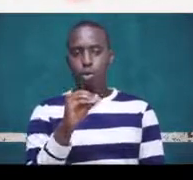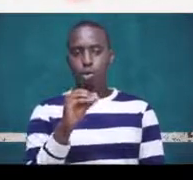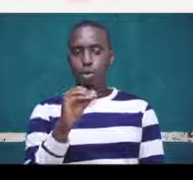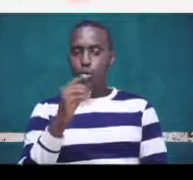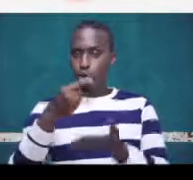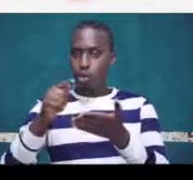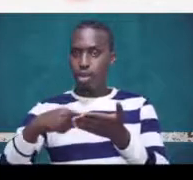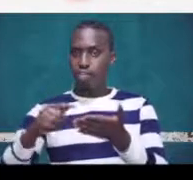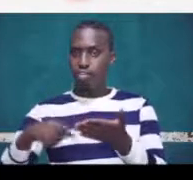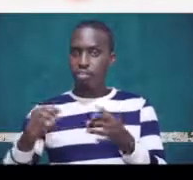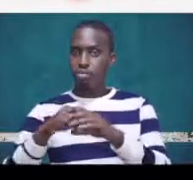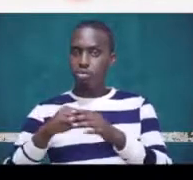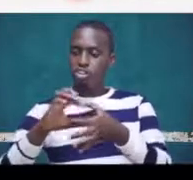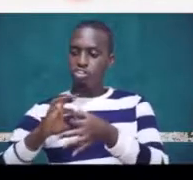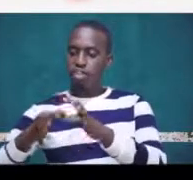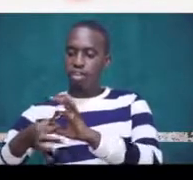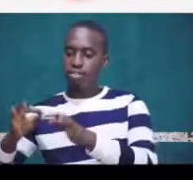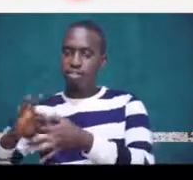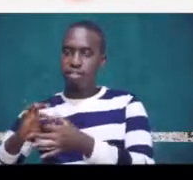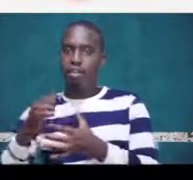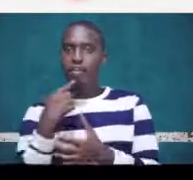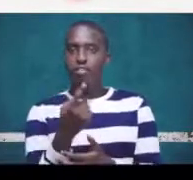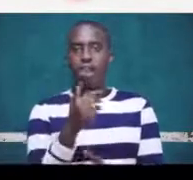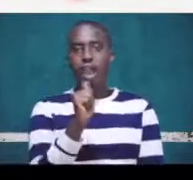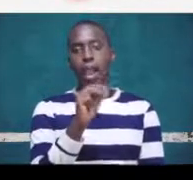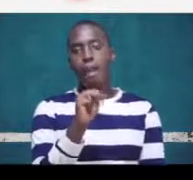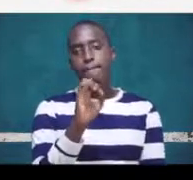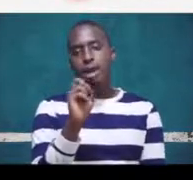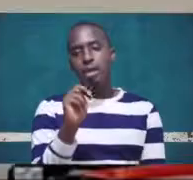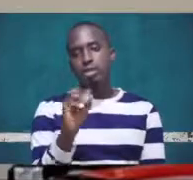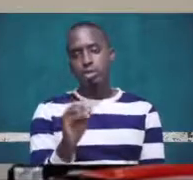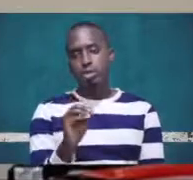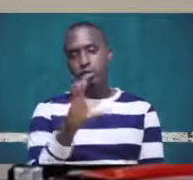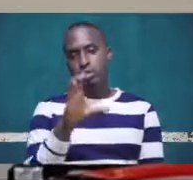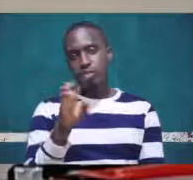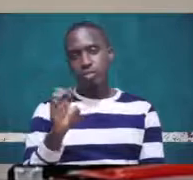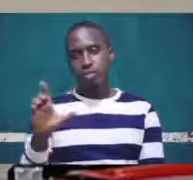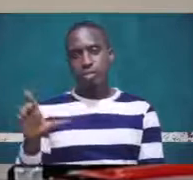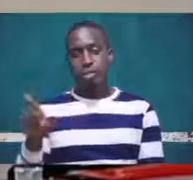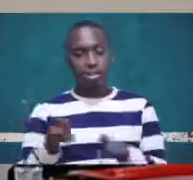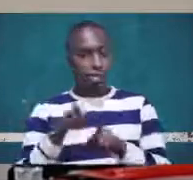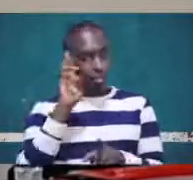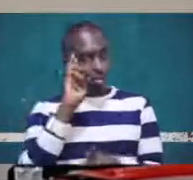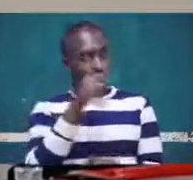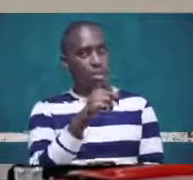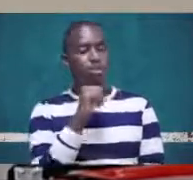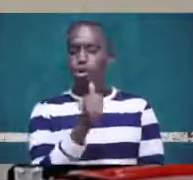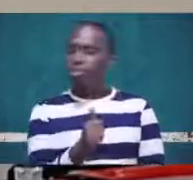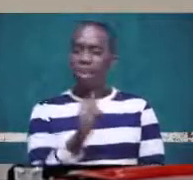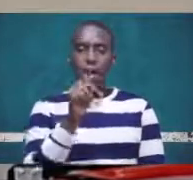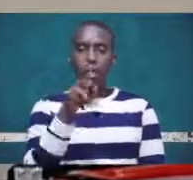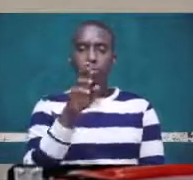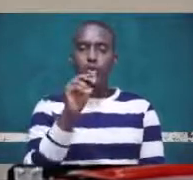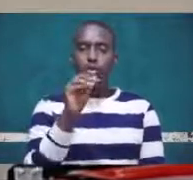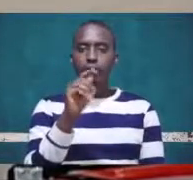collection in chains of amino acids making up a protein the cell makes. Remember, this is not a protein you eat as